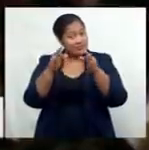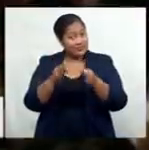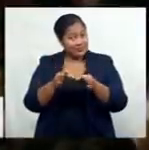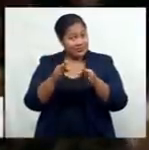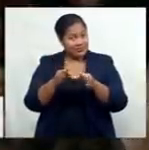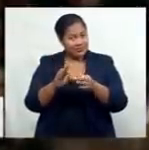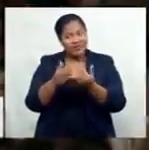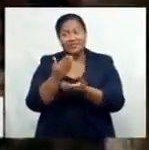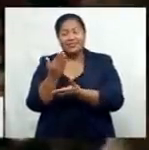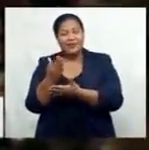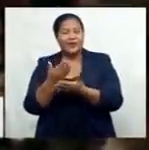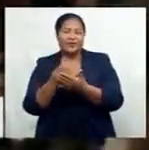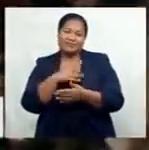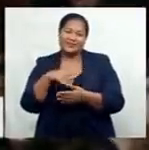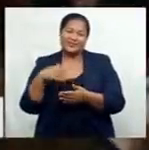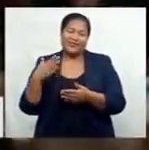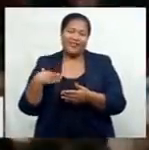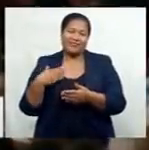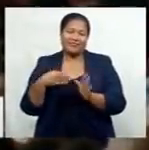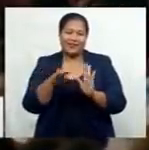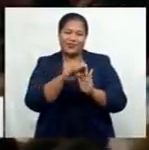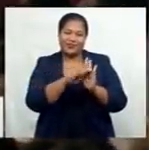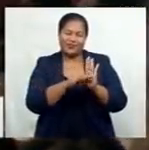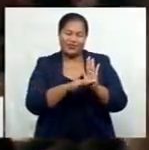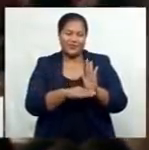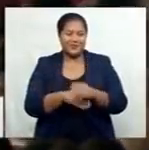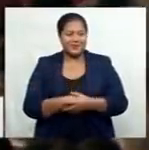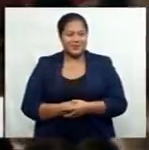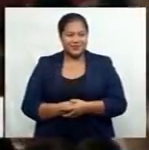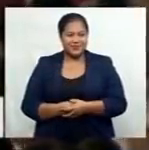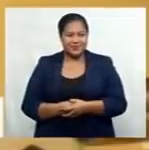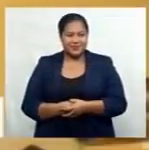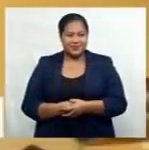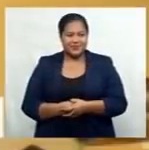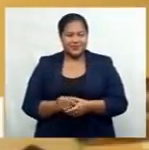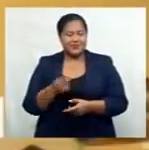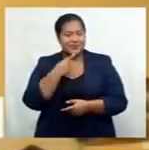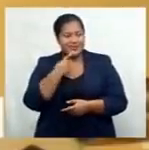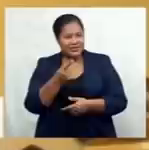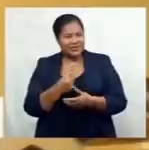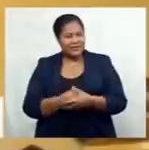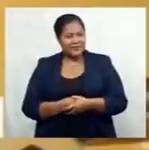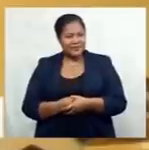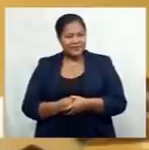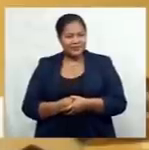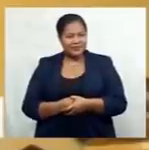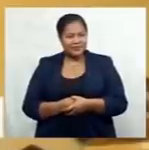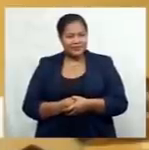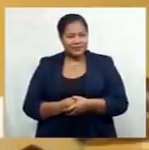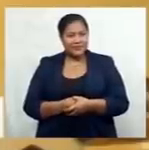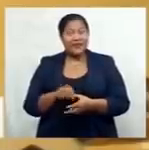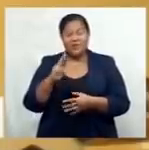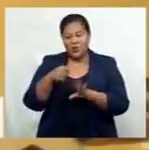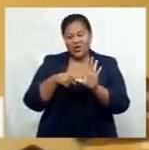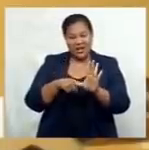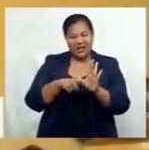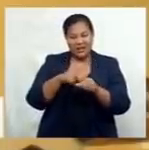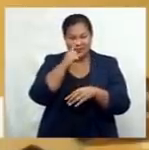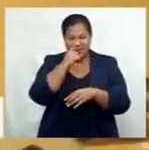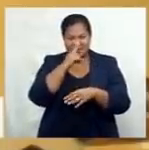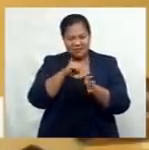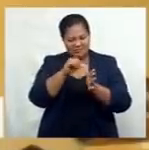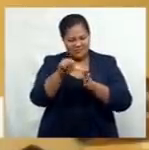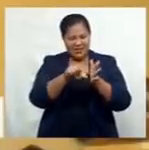be dependent on the ministry's protocols. Sports is also very much for those younger people under